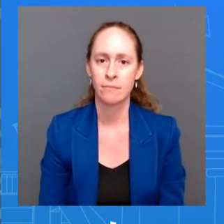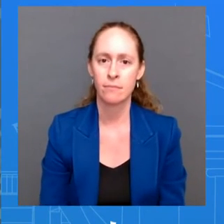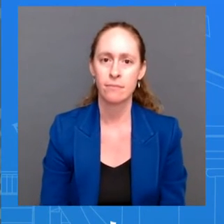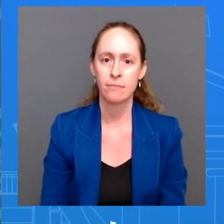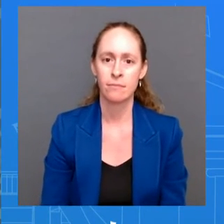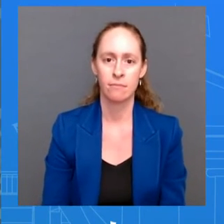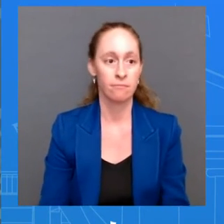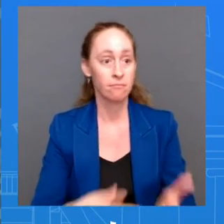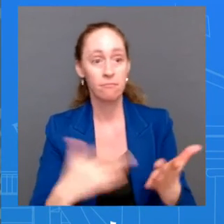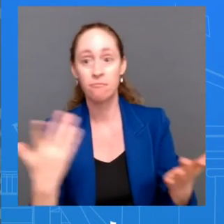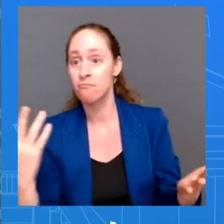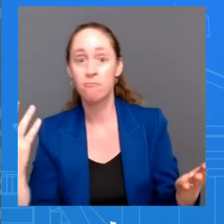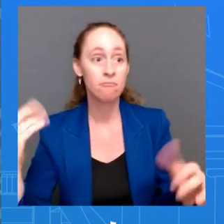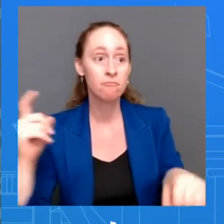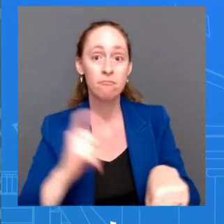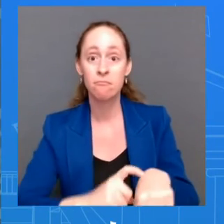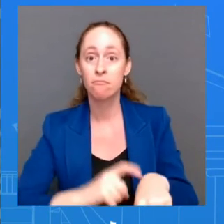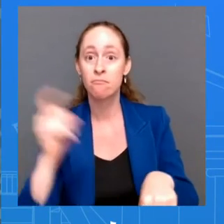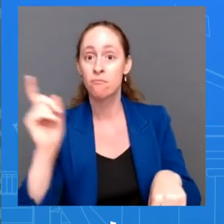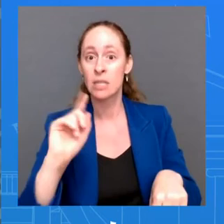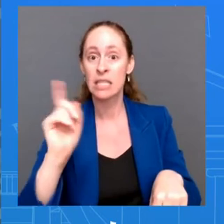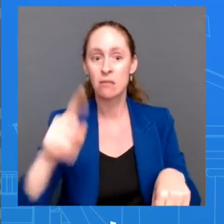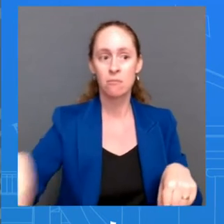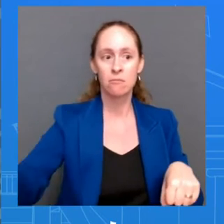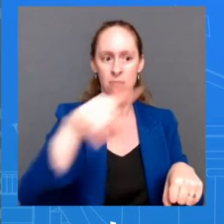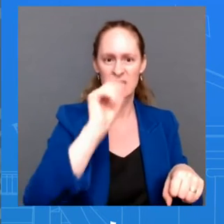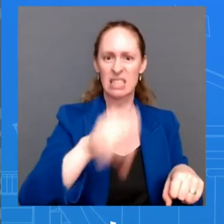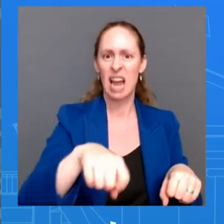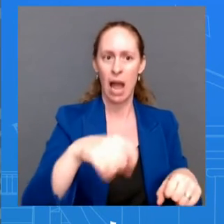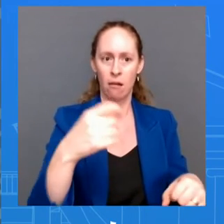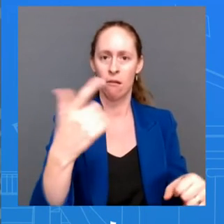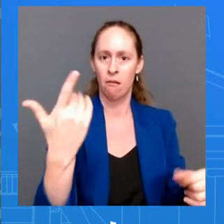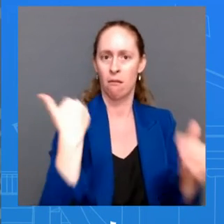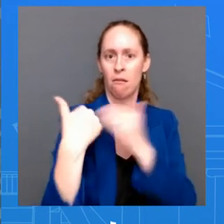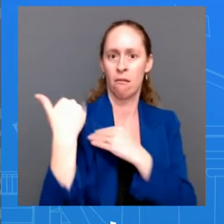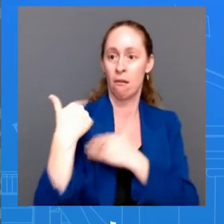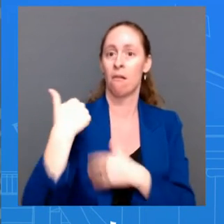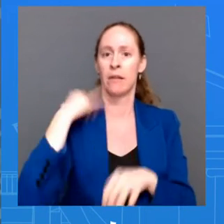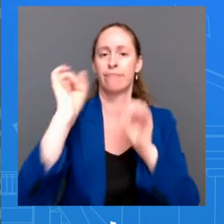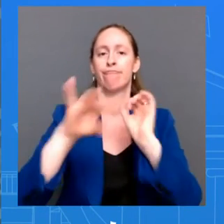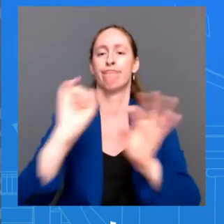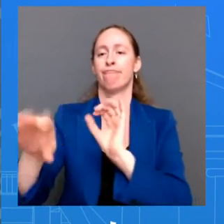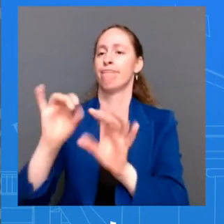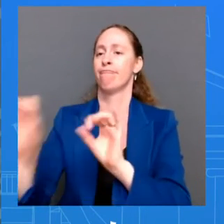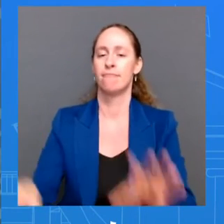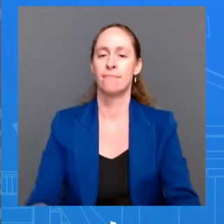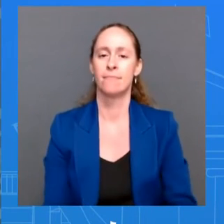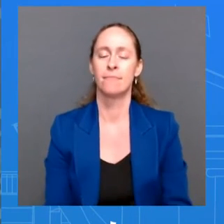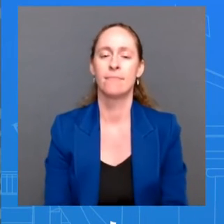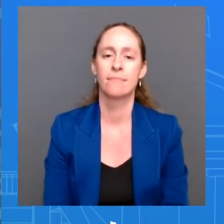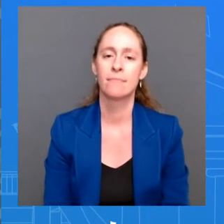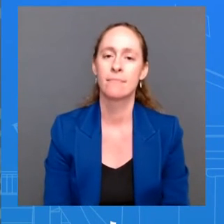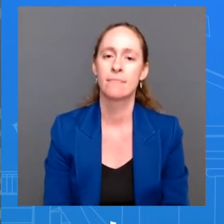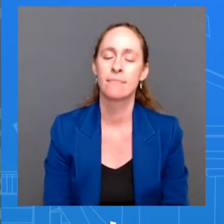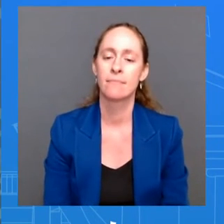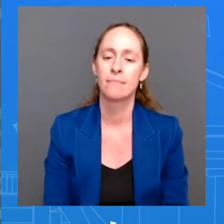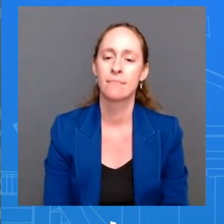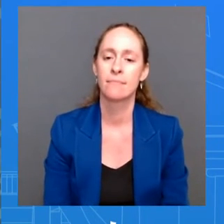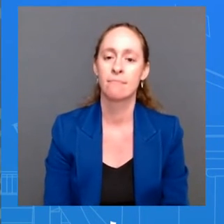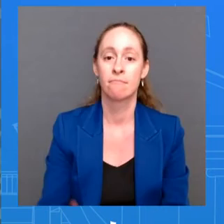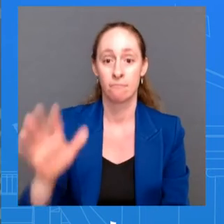them soon after. So that is important, as well as testing that we have talked about, upping that so people know